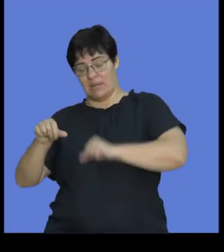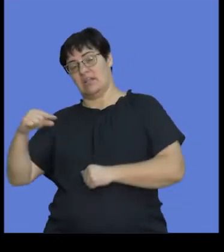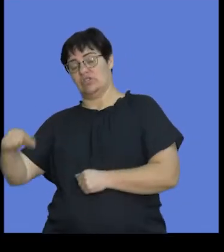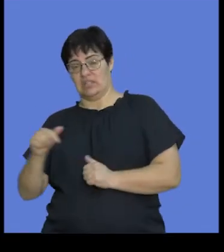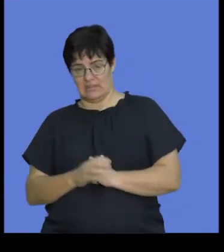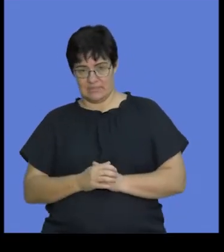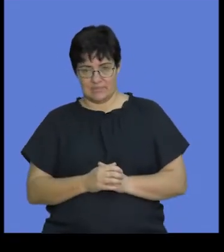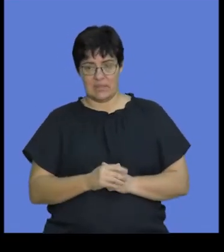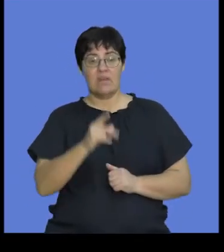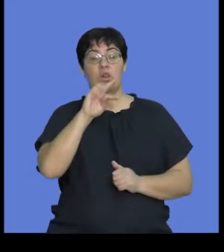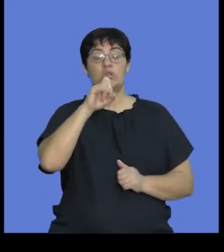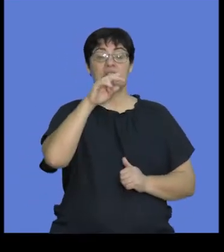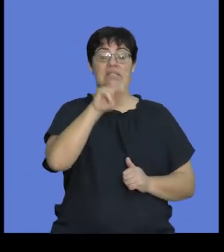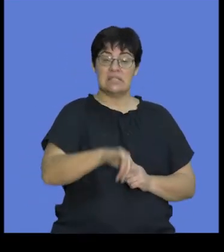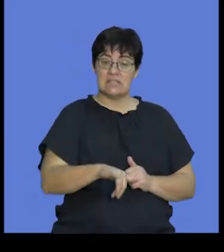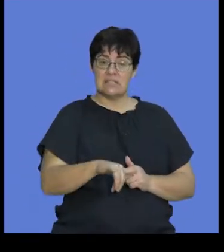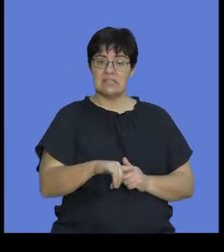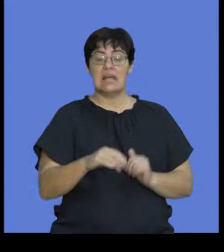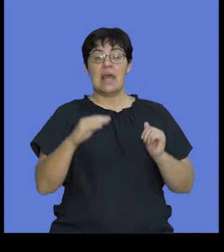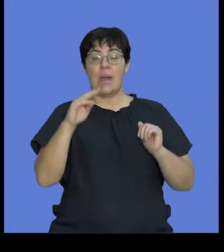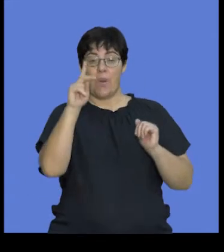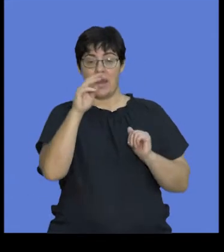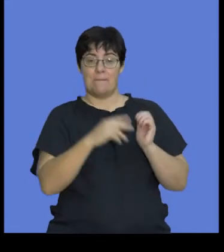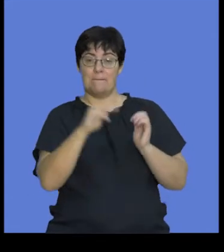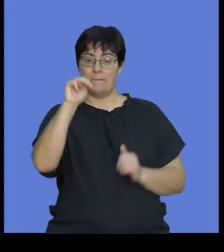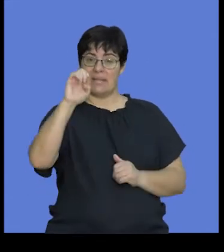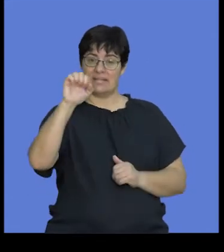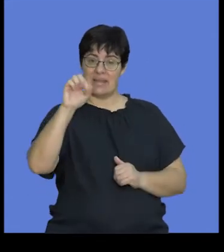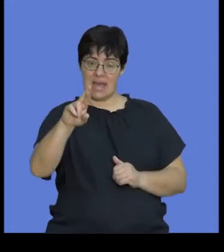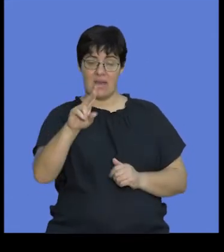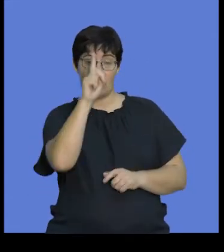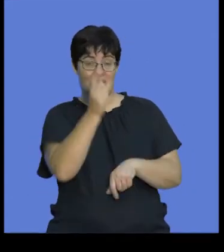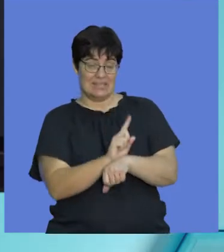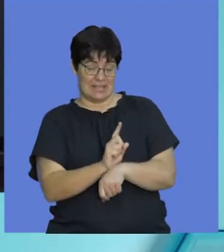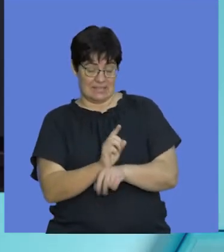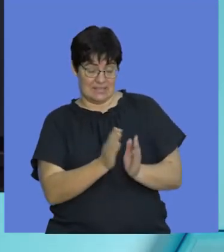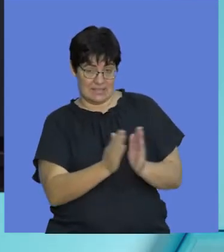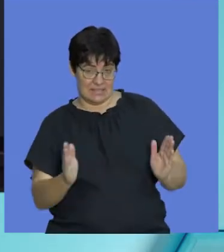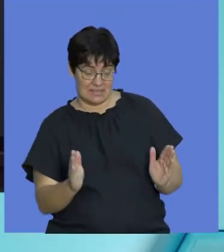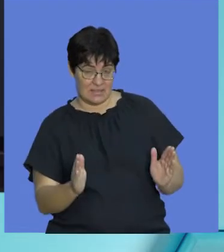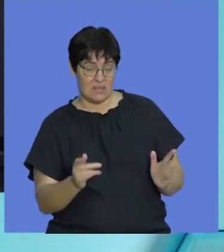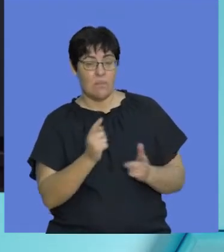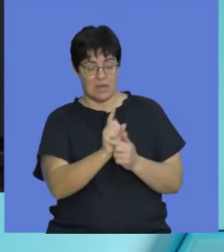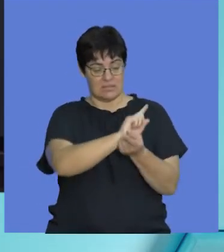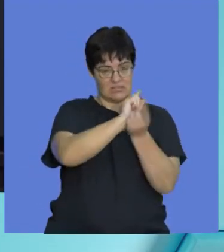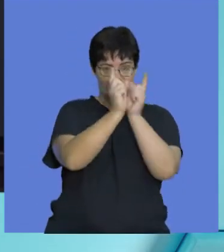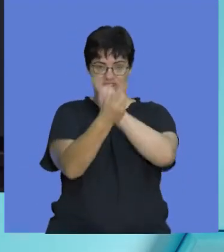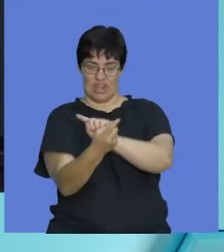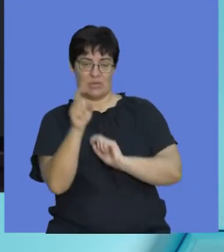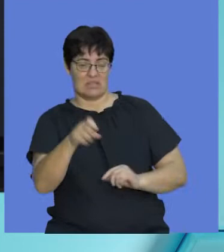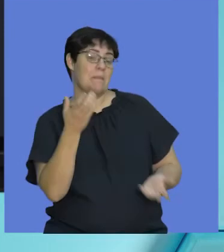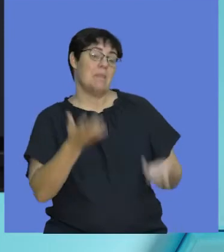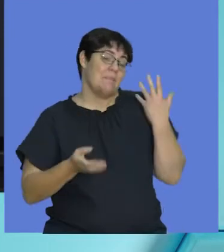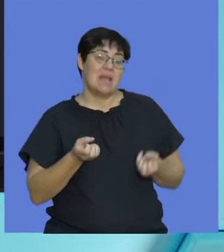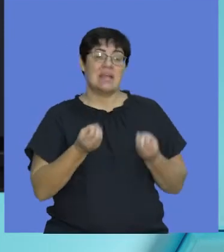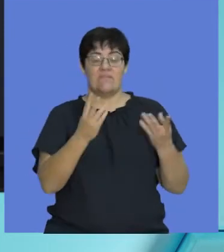Velocity, meters per second. So that also means that you've got to remember how to convert because sometimes